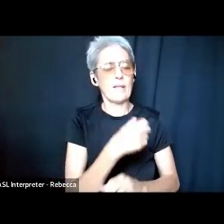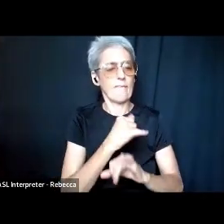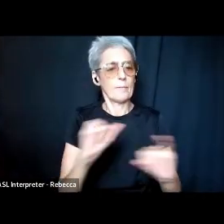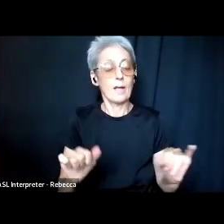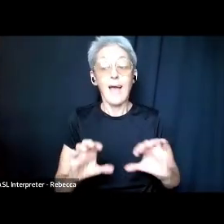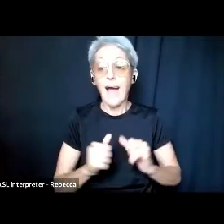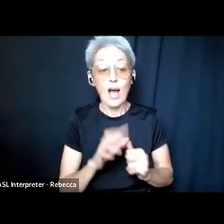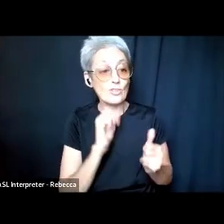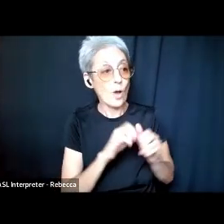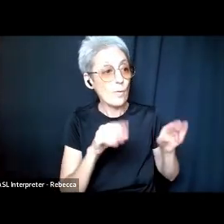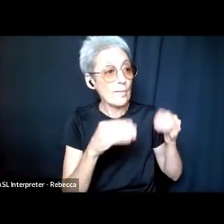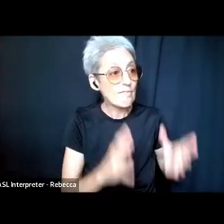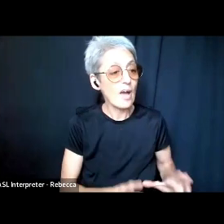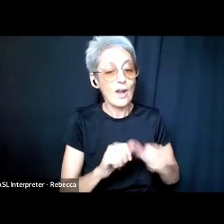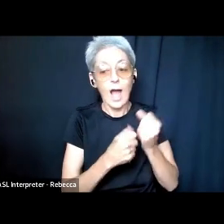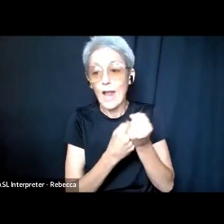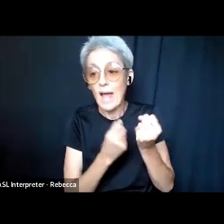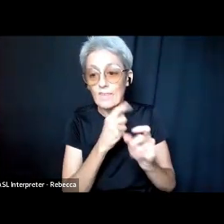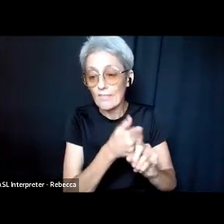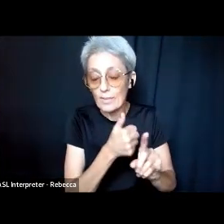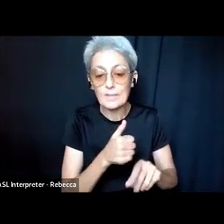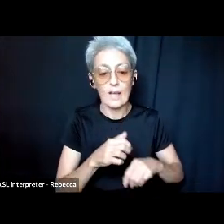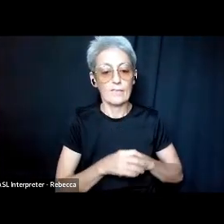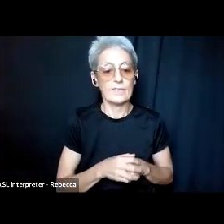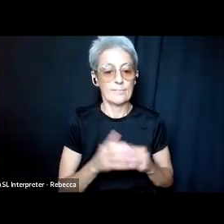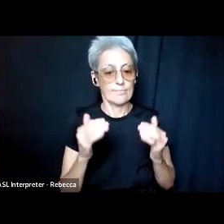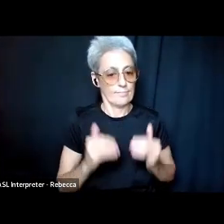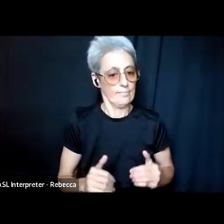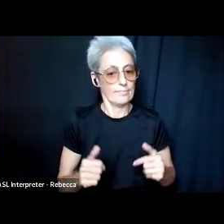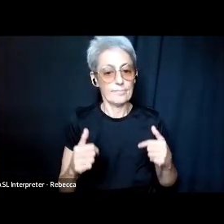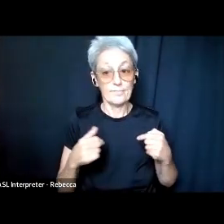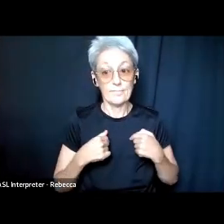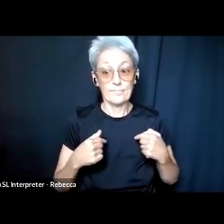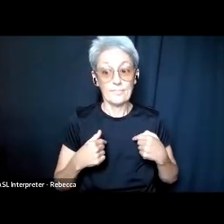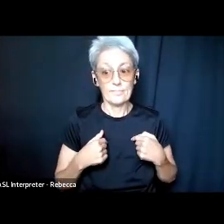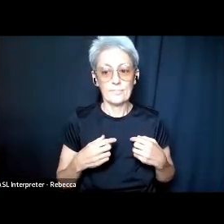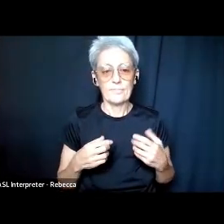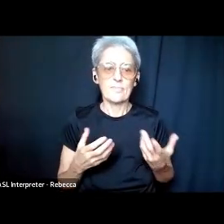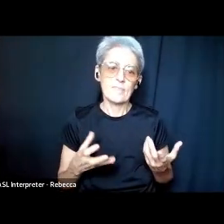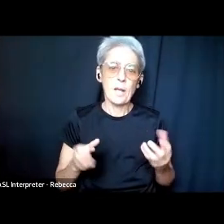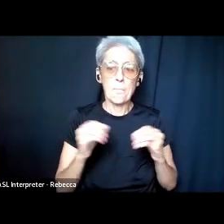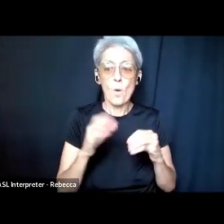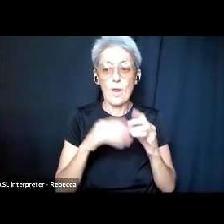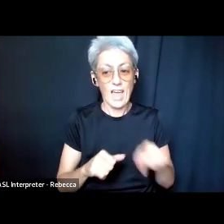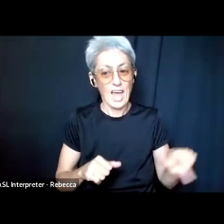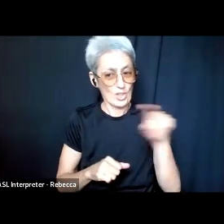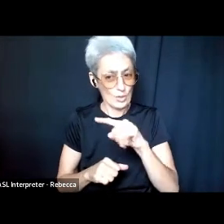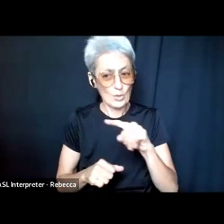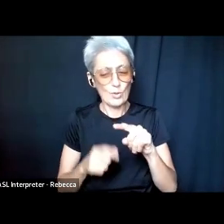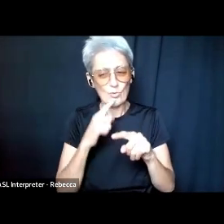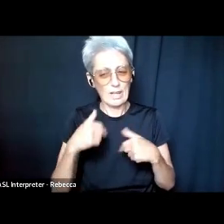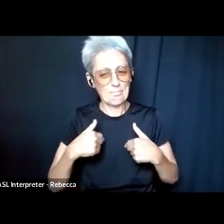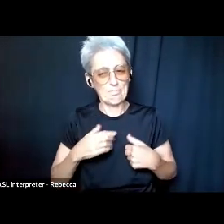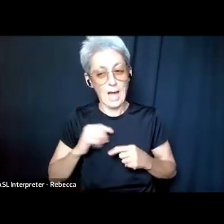to advocate for themselves. I, more than many of you in the room, was very much raised in the generation where you